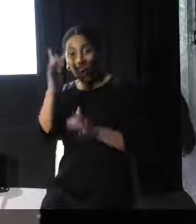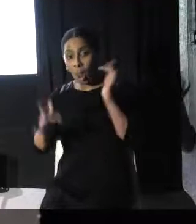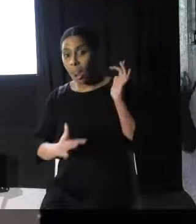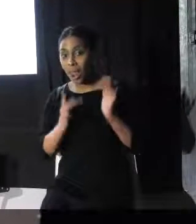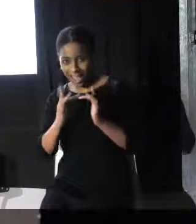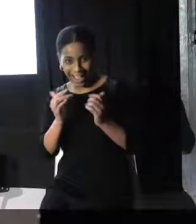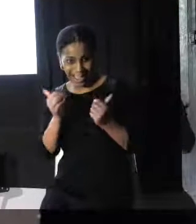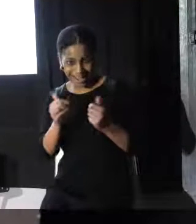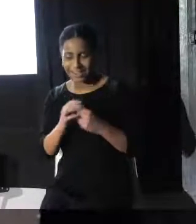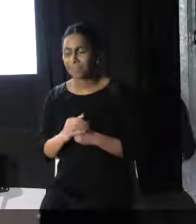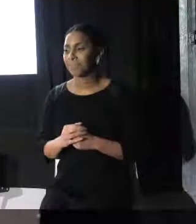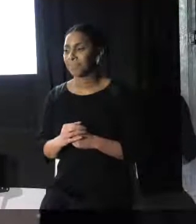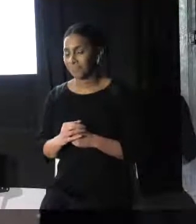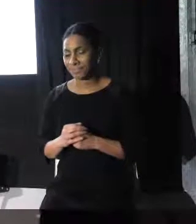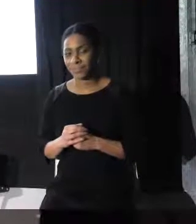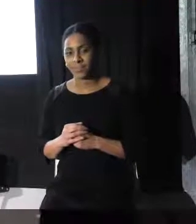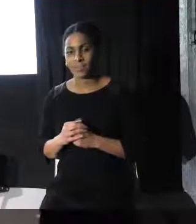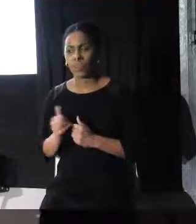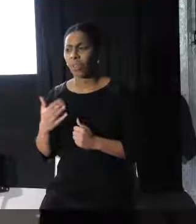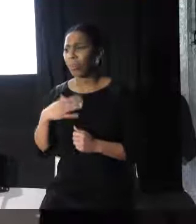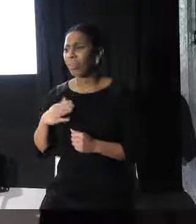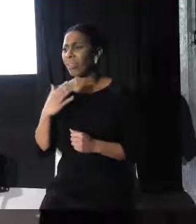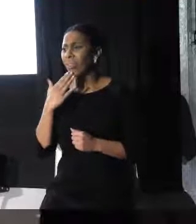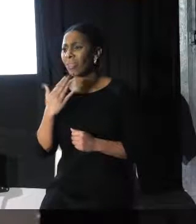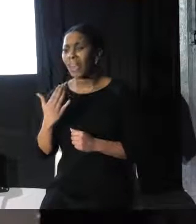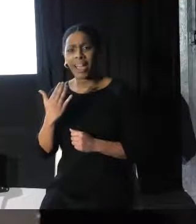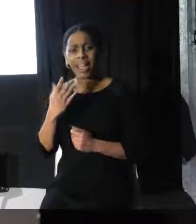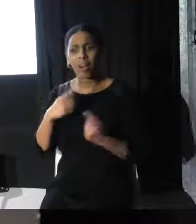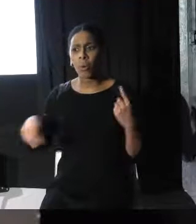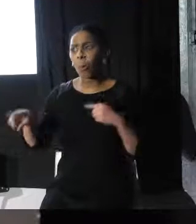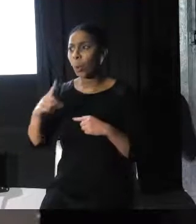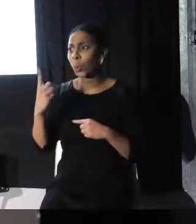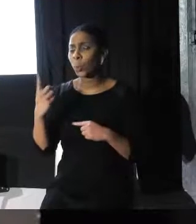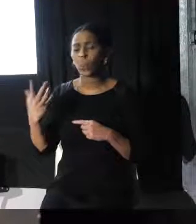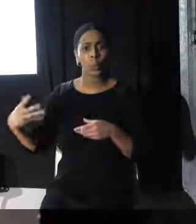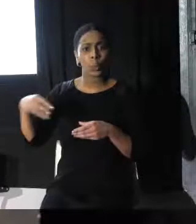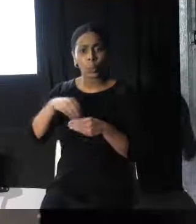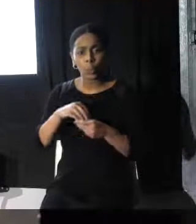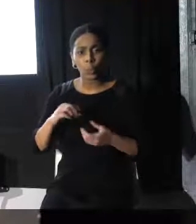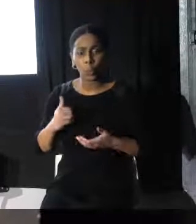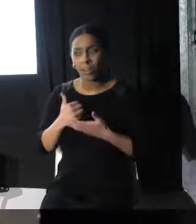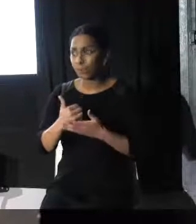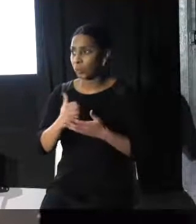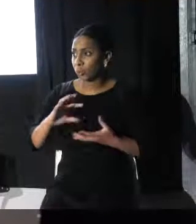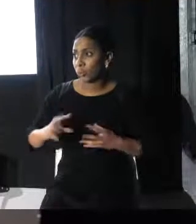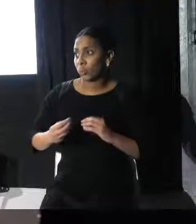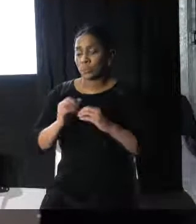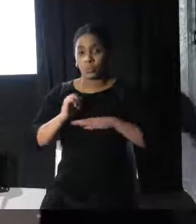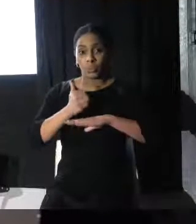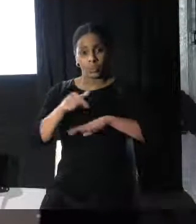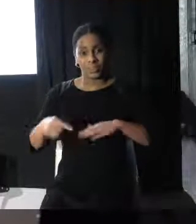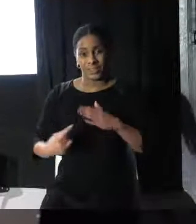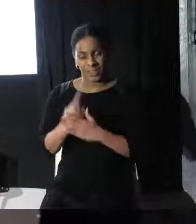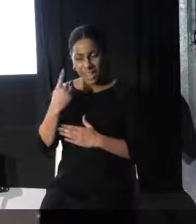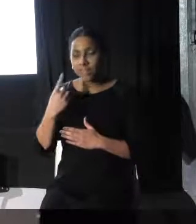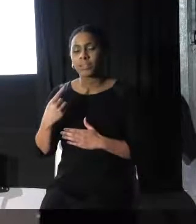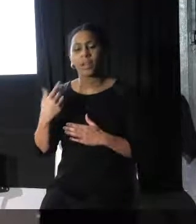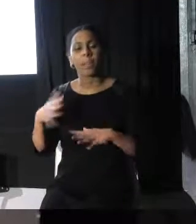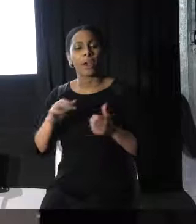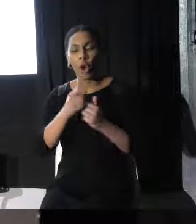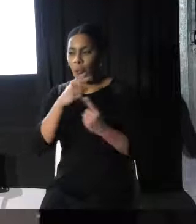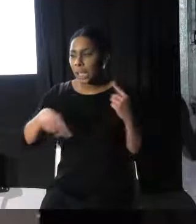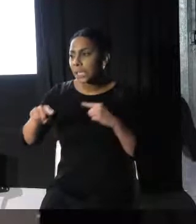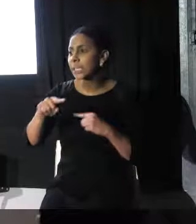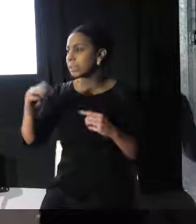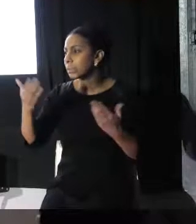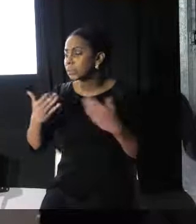online. So I want to thank everyone who has helped this happen, obviously our colleagues that introduced, and Errol for being here